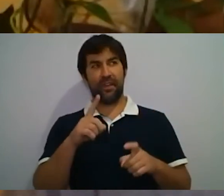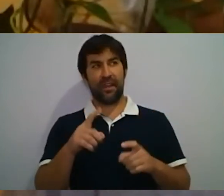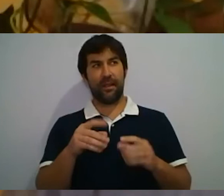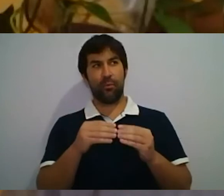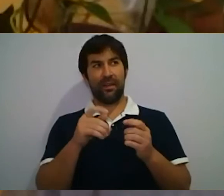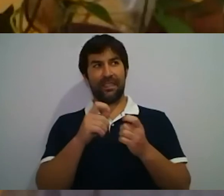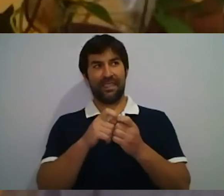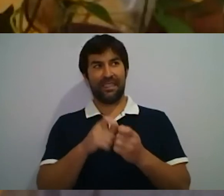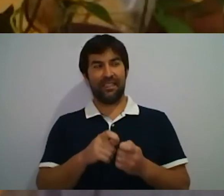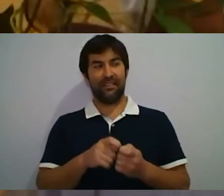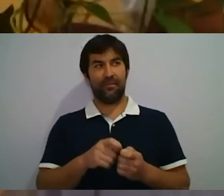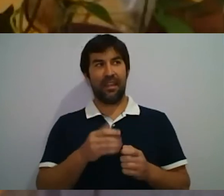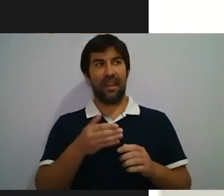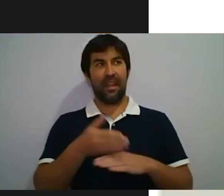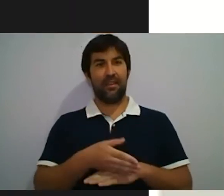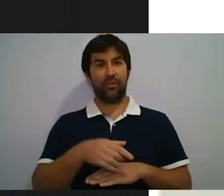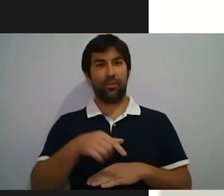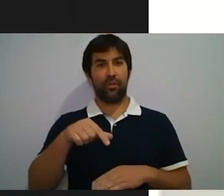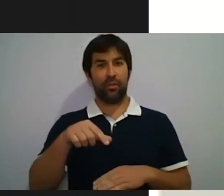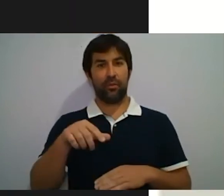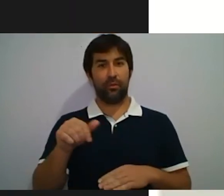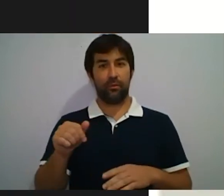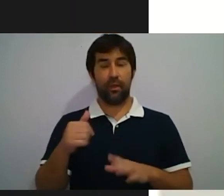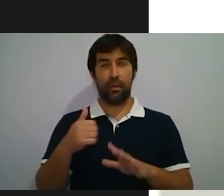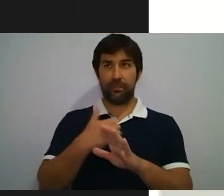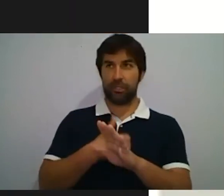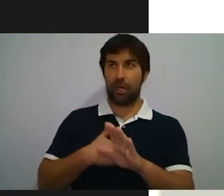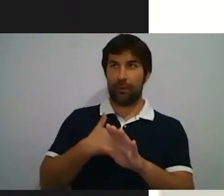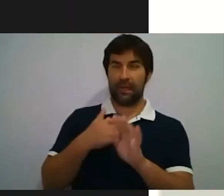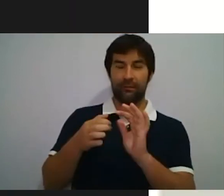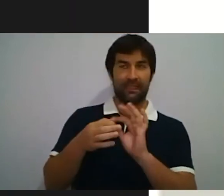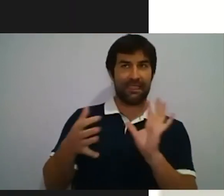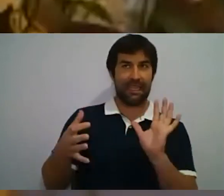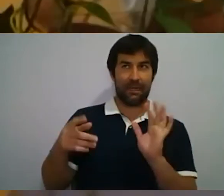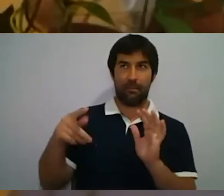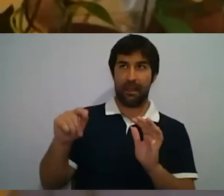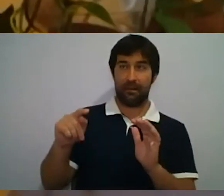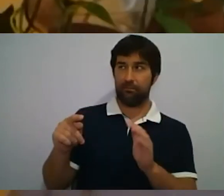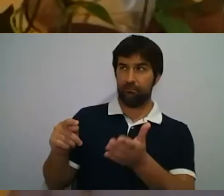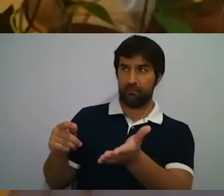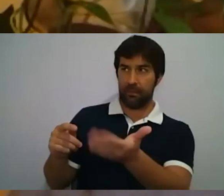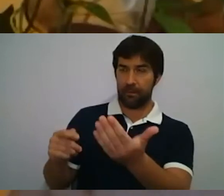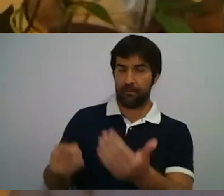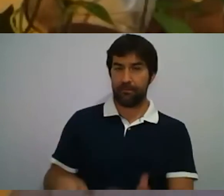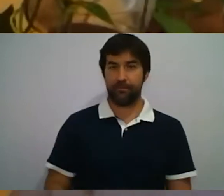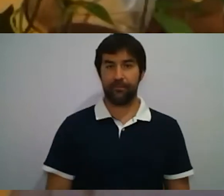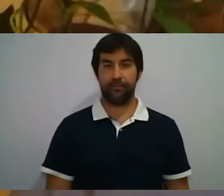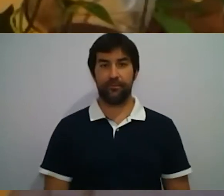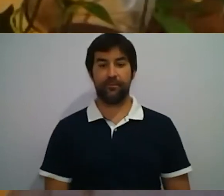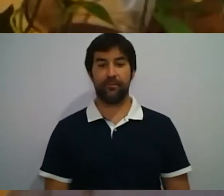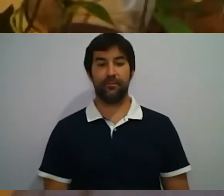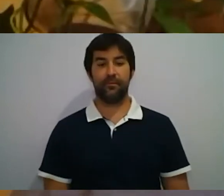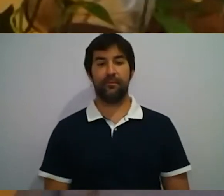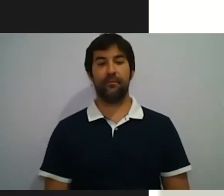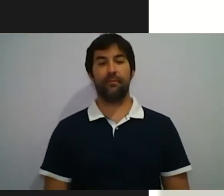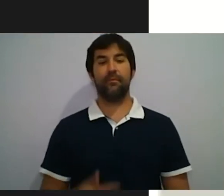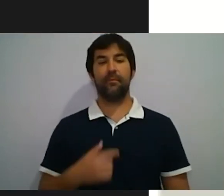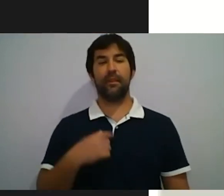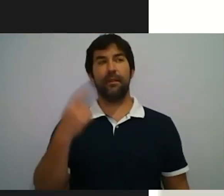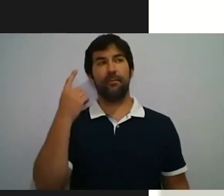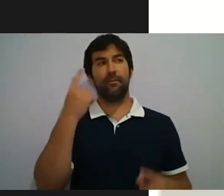so we'll send out our very talented staff, and they'll work with you to figure out what is the right intervention. But David is correct that speed